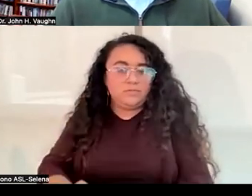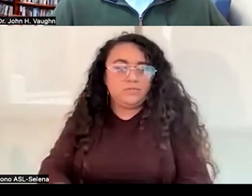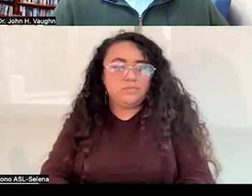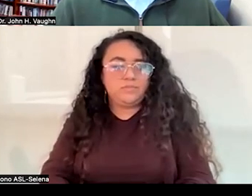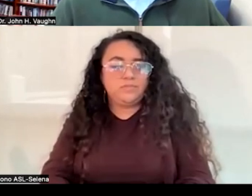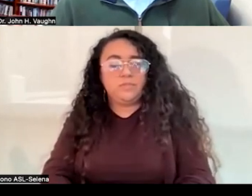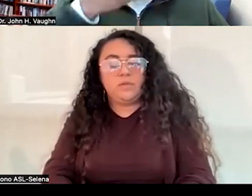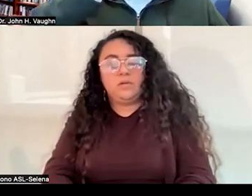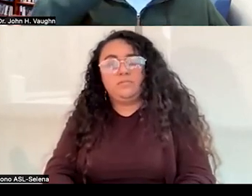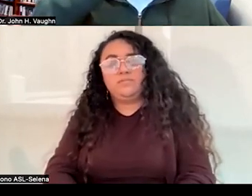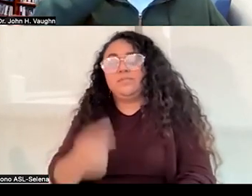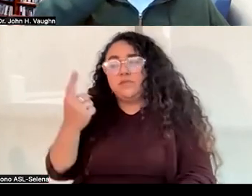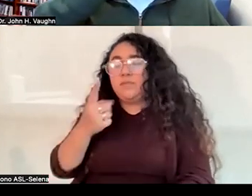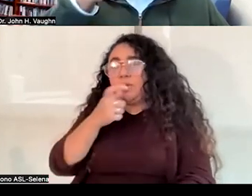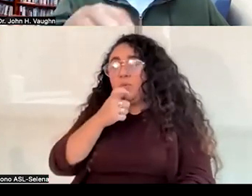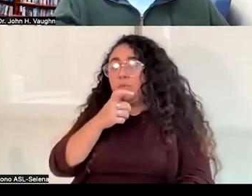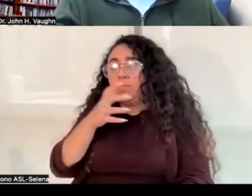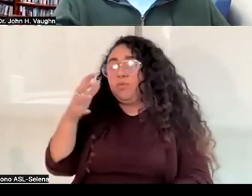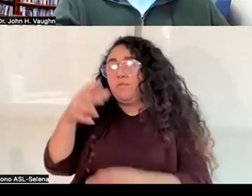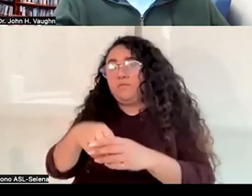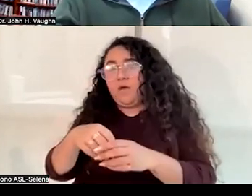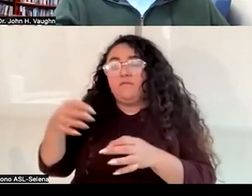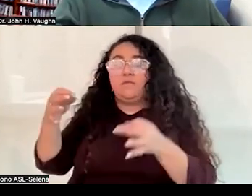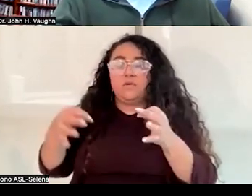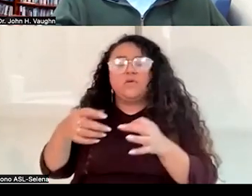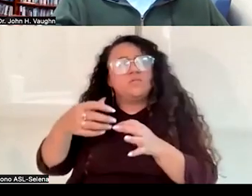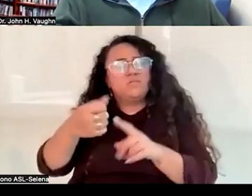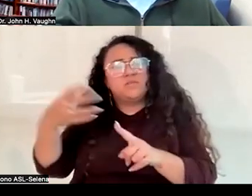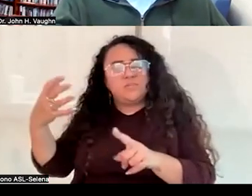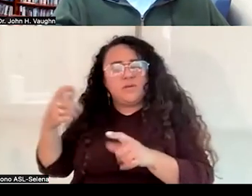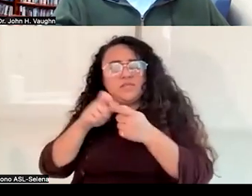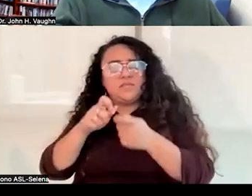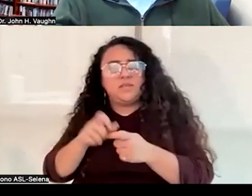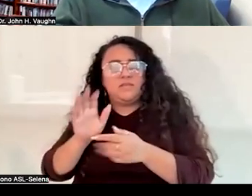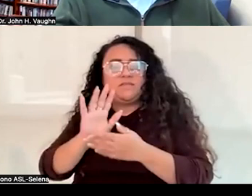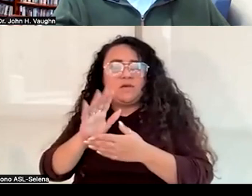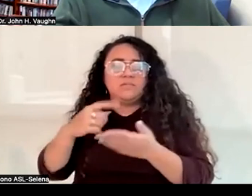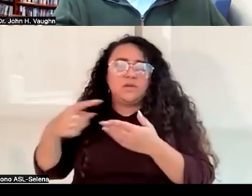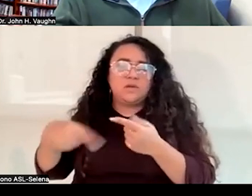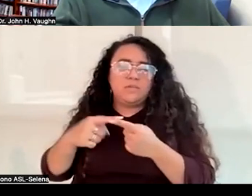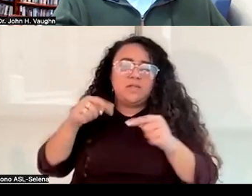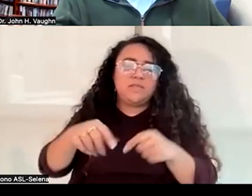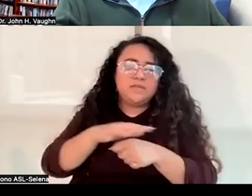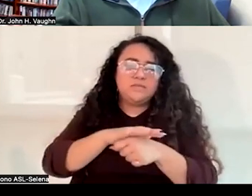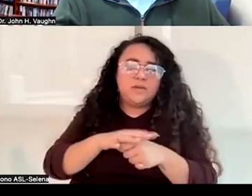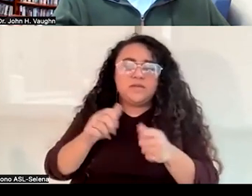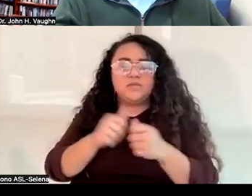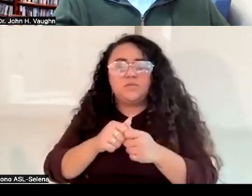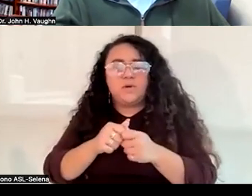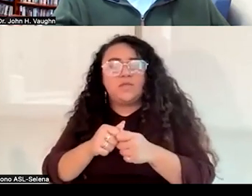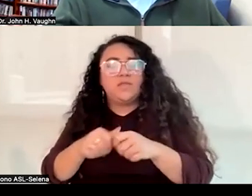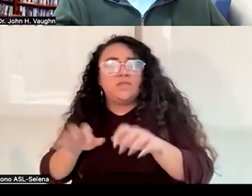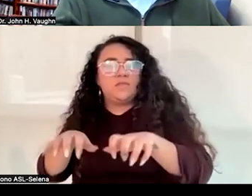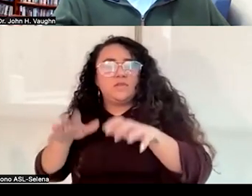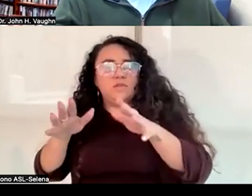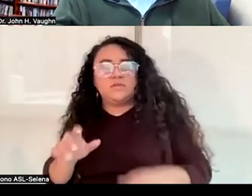was brought before. I mean, you go into detail in the film to talk about being in this space with a stenographer and things like that, but